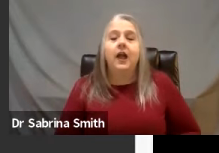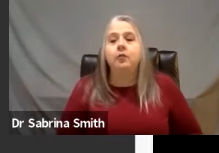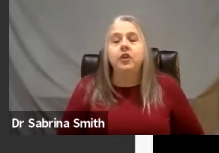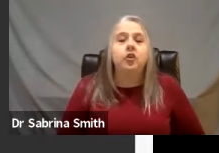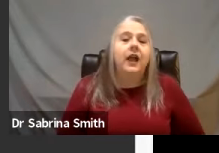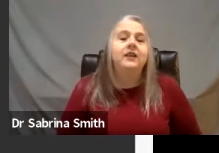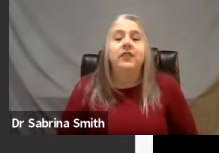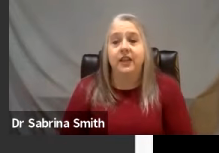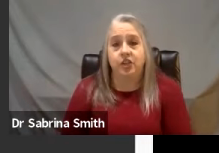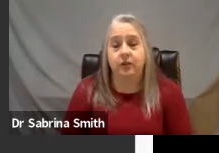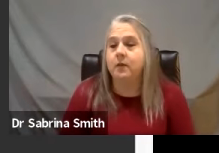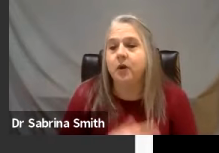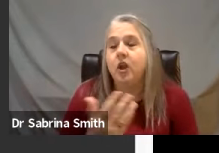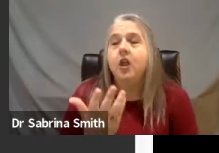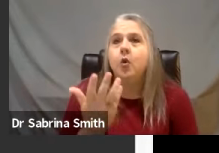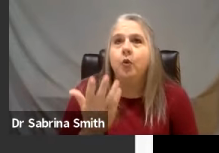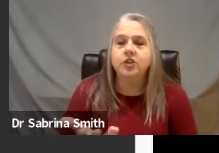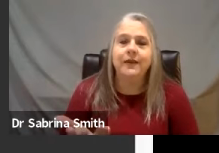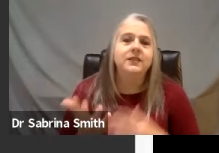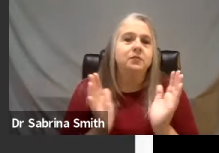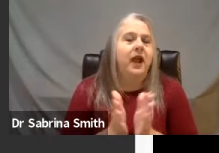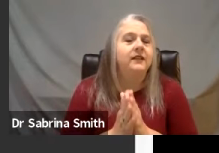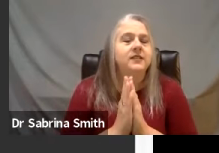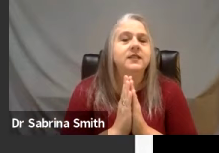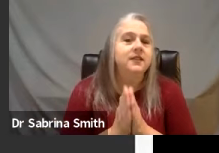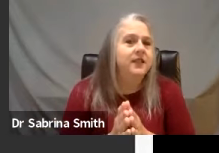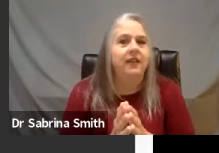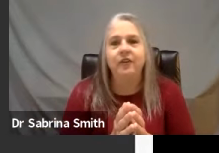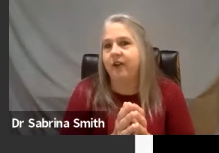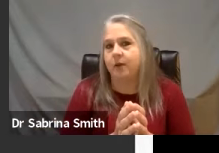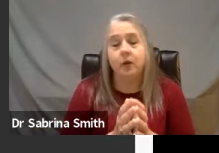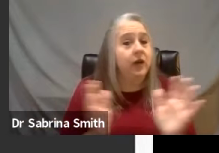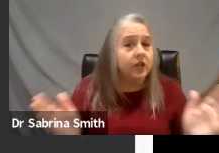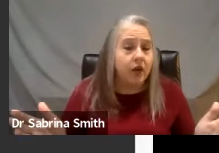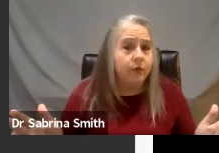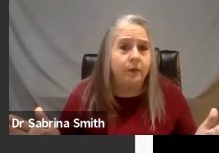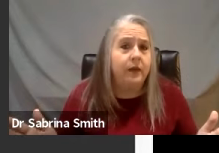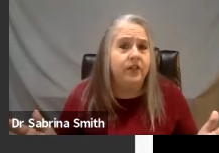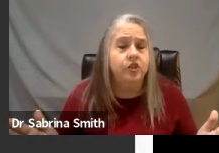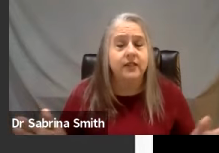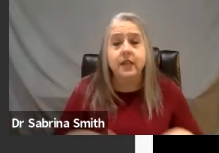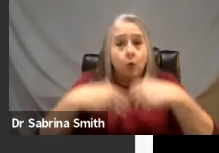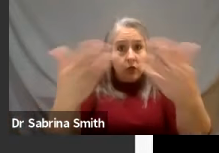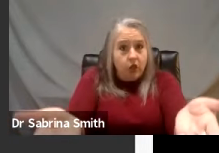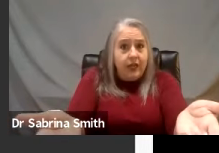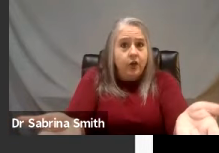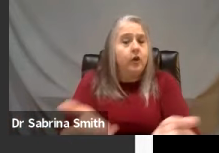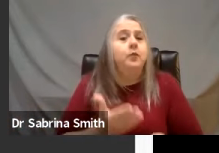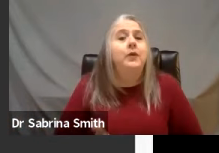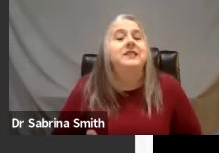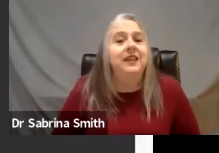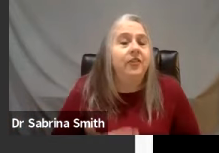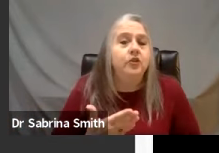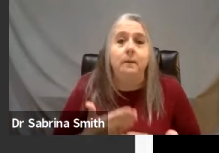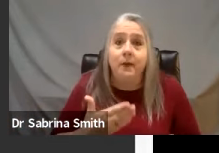you're kind of gauging. Remember, we're doing this as practice. This is a safe environment. We're not trying to rip anyone to shreds. We're looking at her and